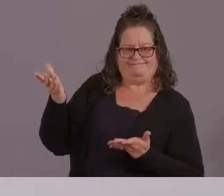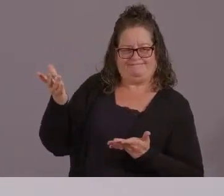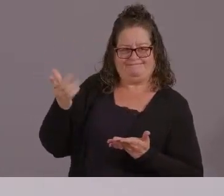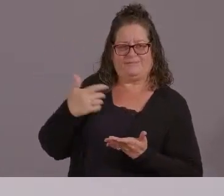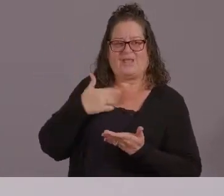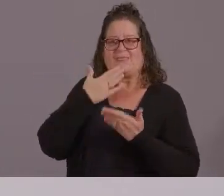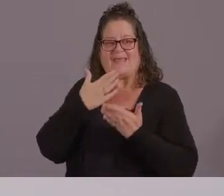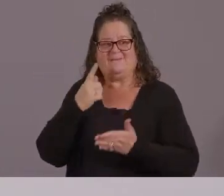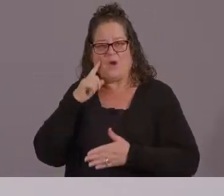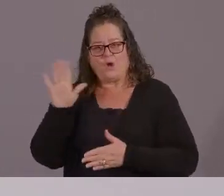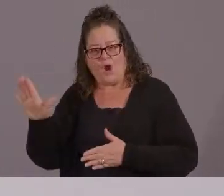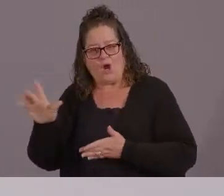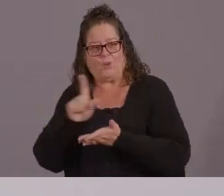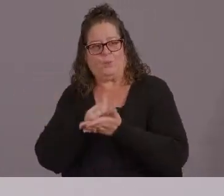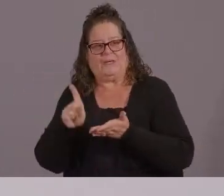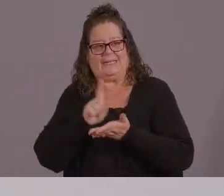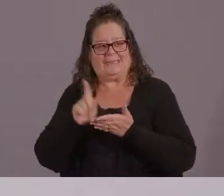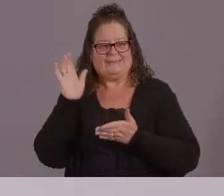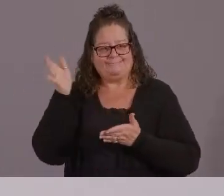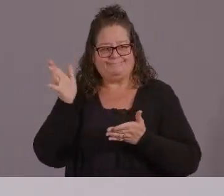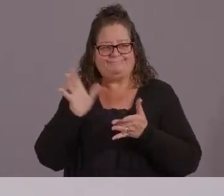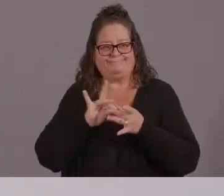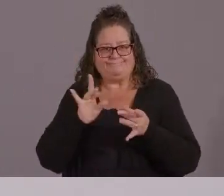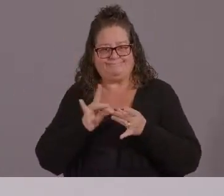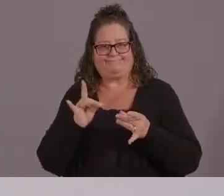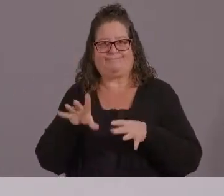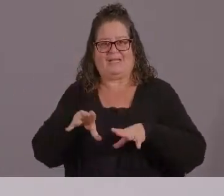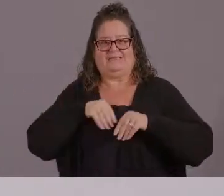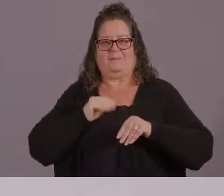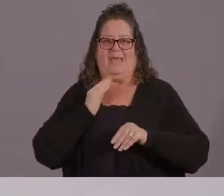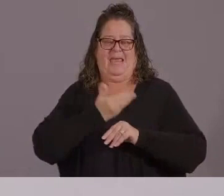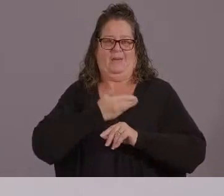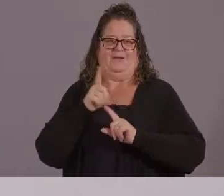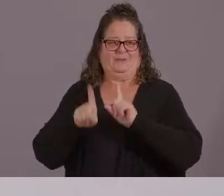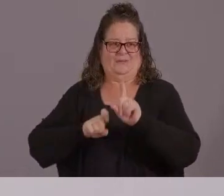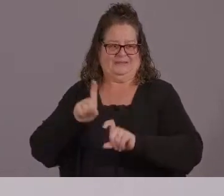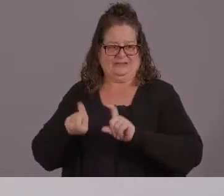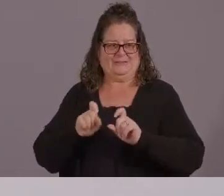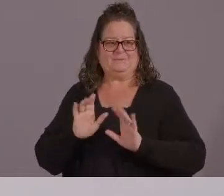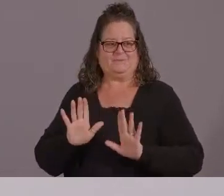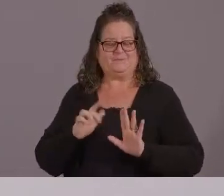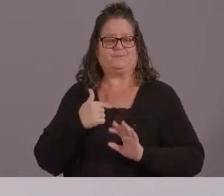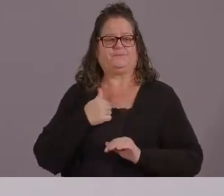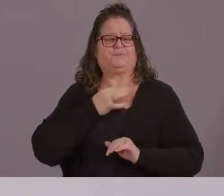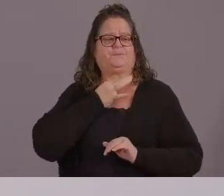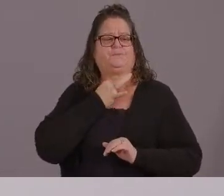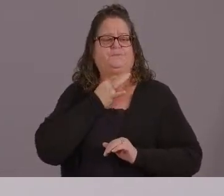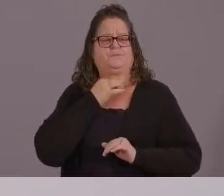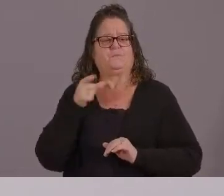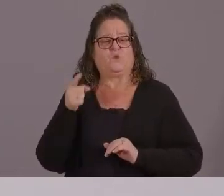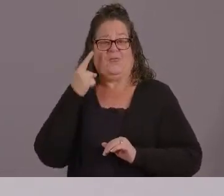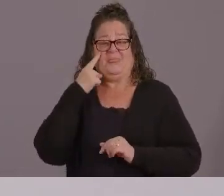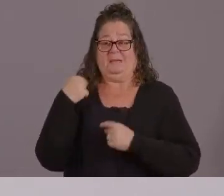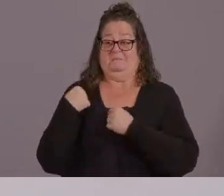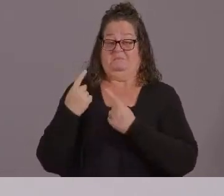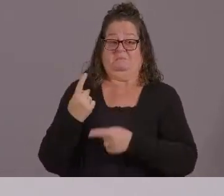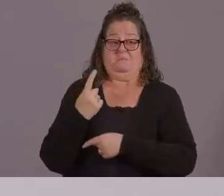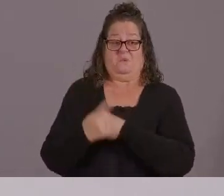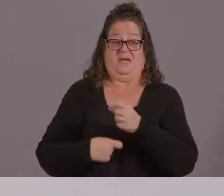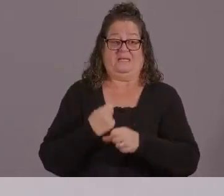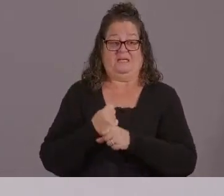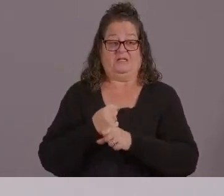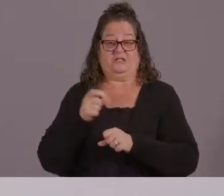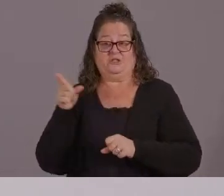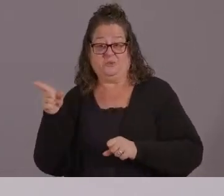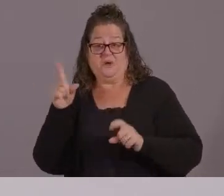our questions. Do you think you and the governor made any wrong decisions in the past year that you think you should have done differently